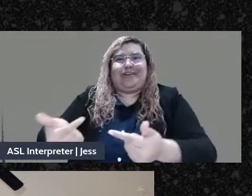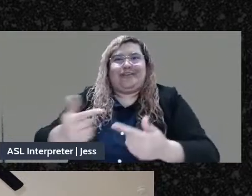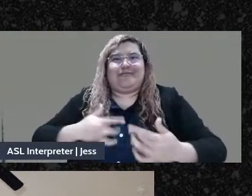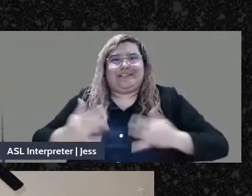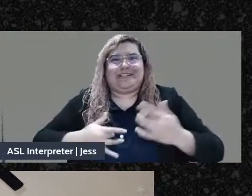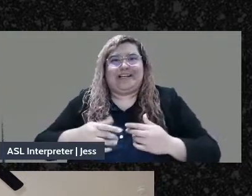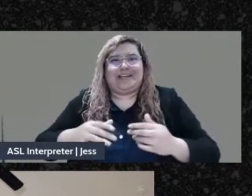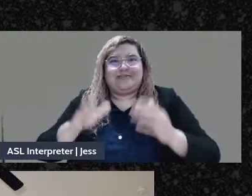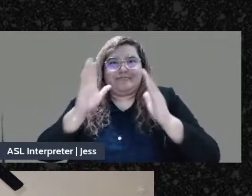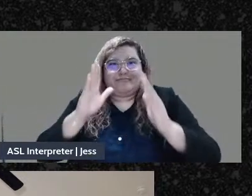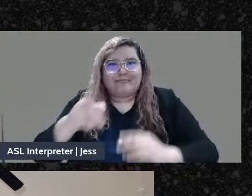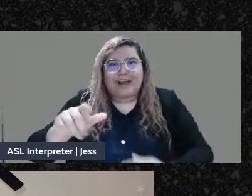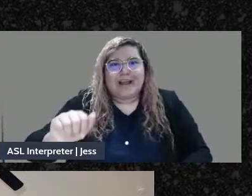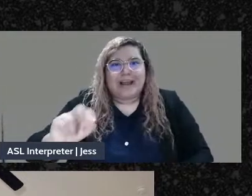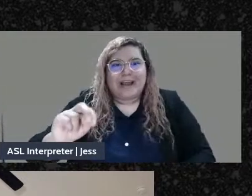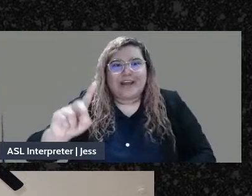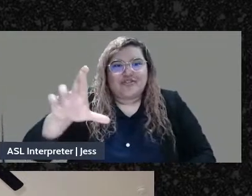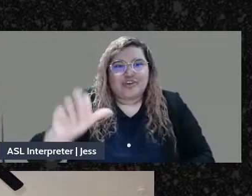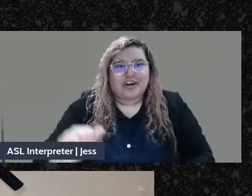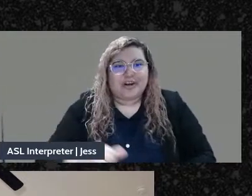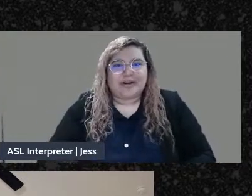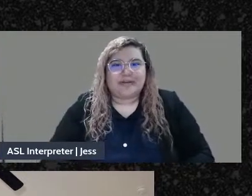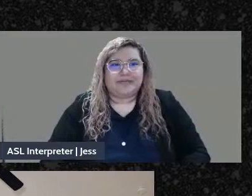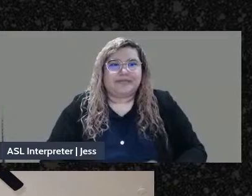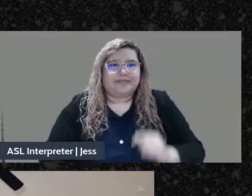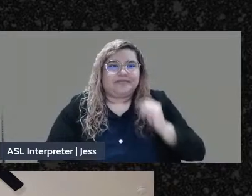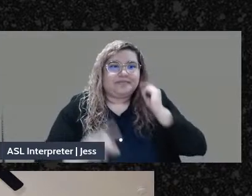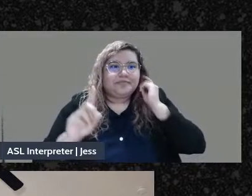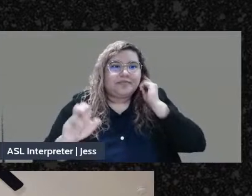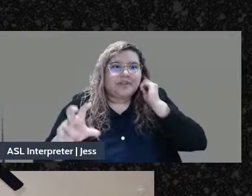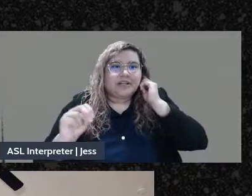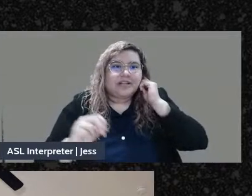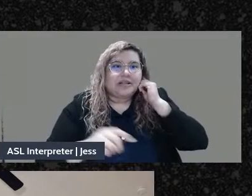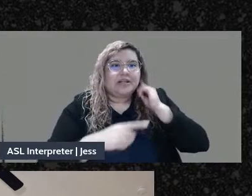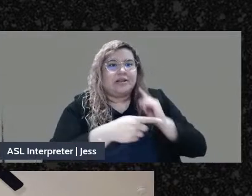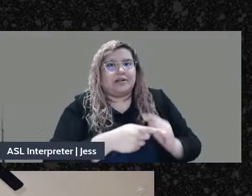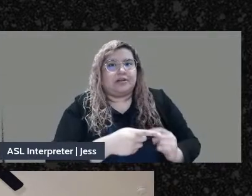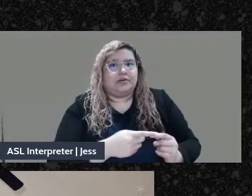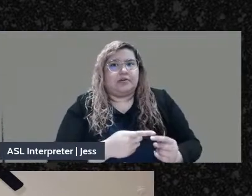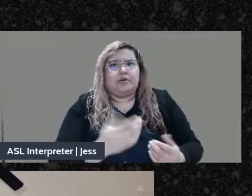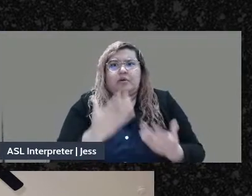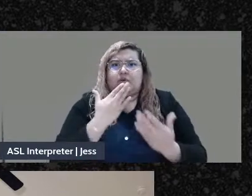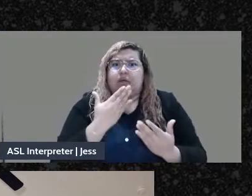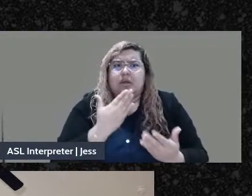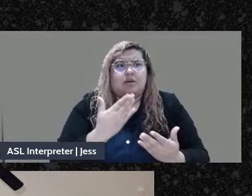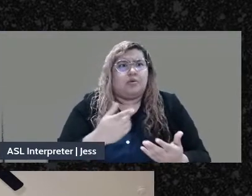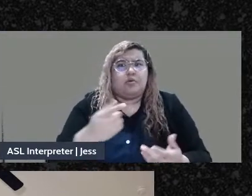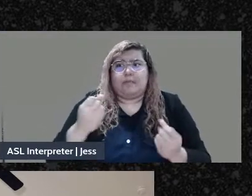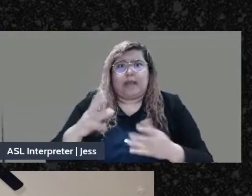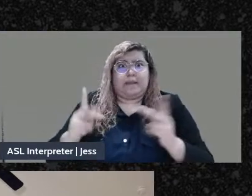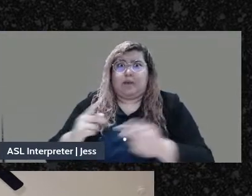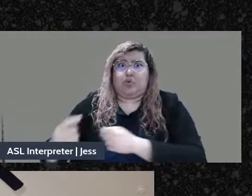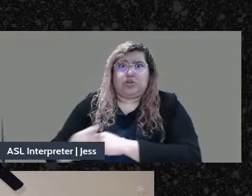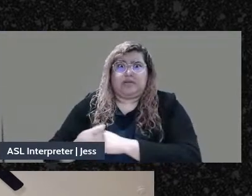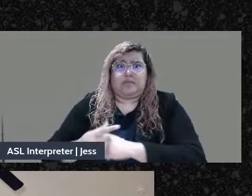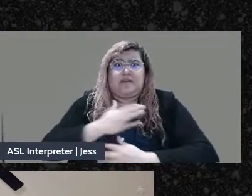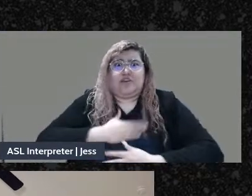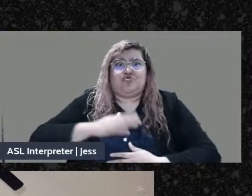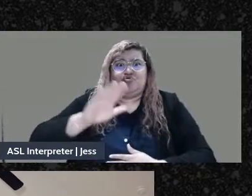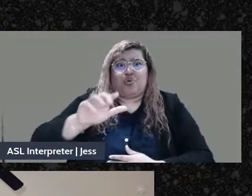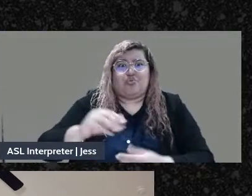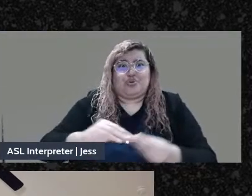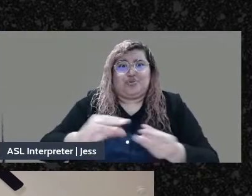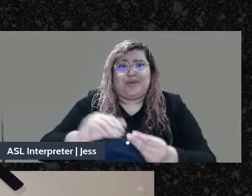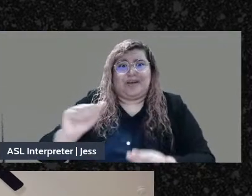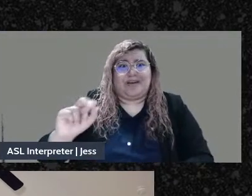much, Angelica. It's so useful. All kinds of people are texting me to tell me how much they like everything you all are saying. Andrea,